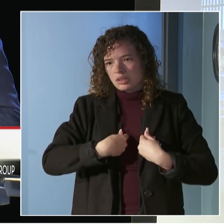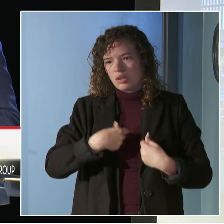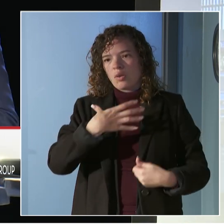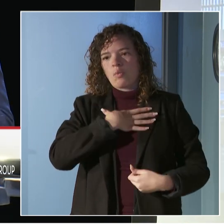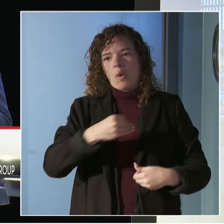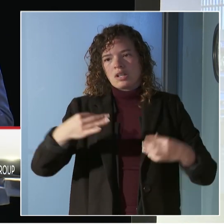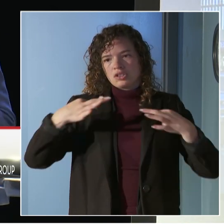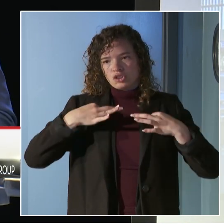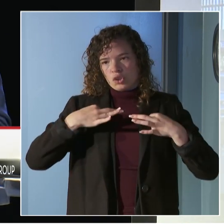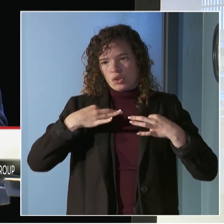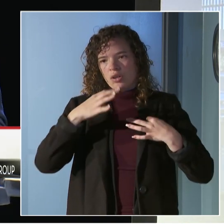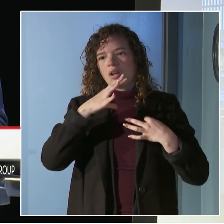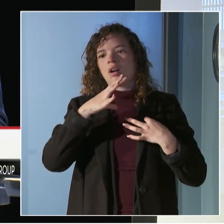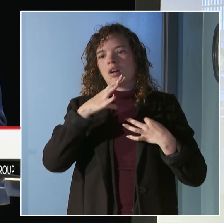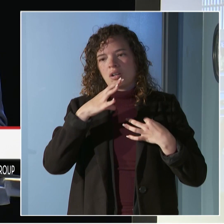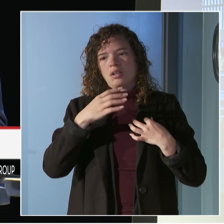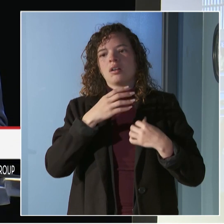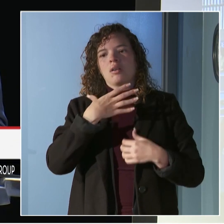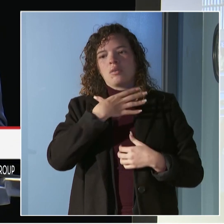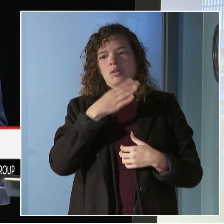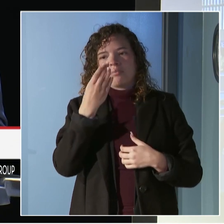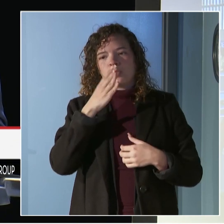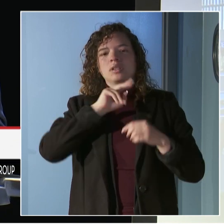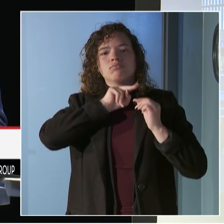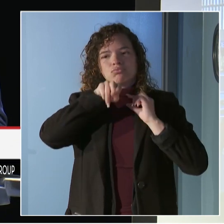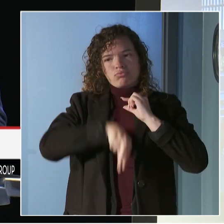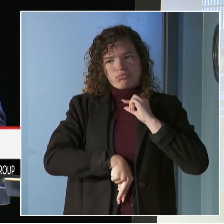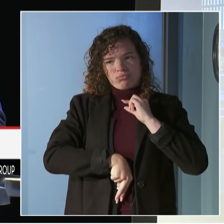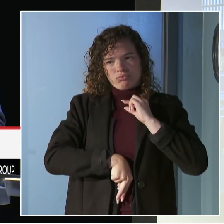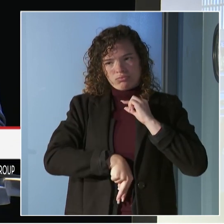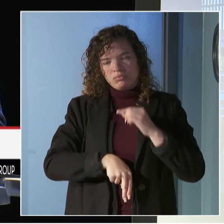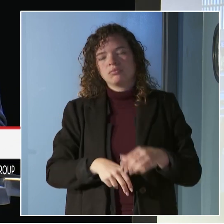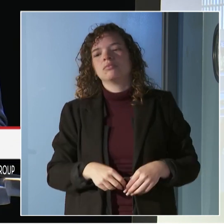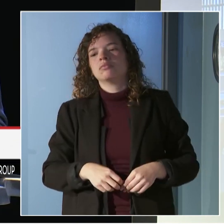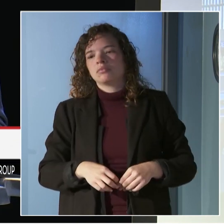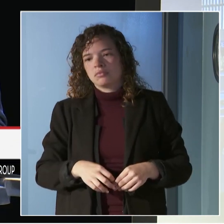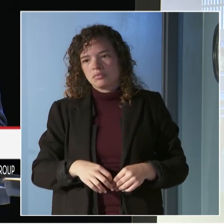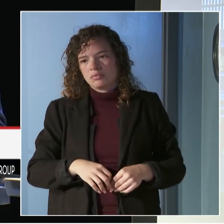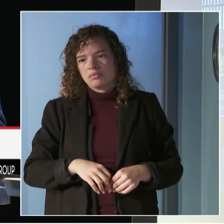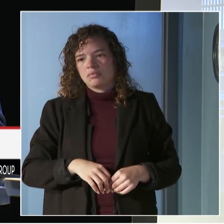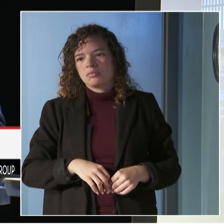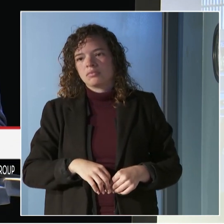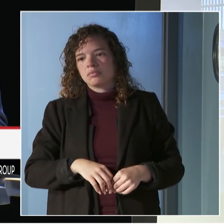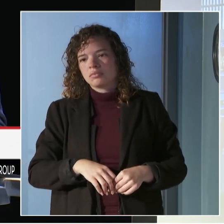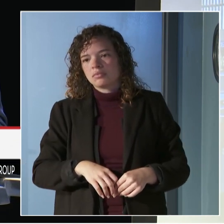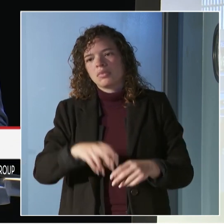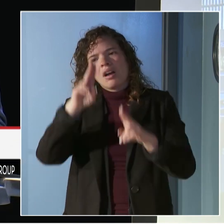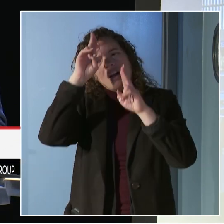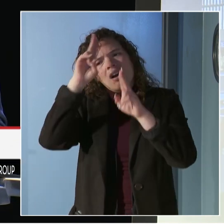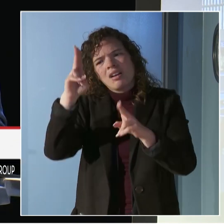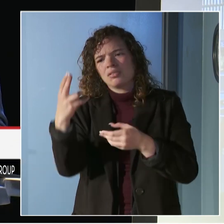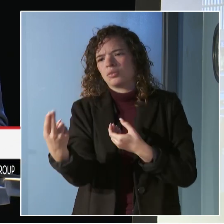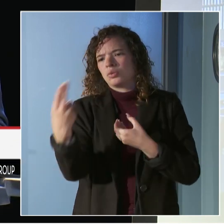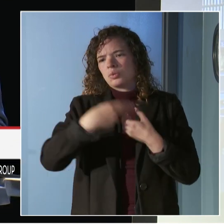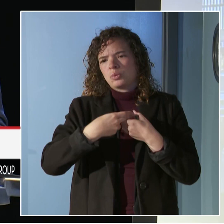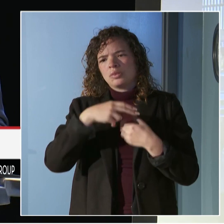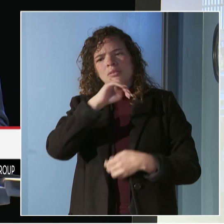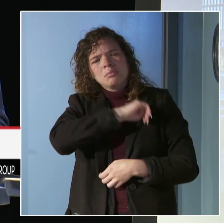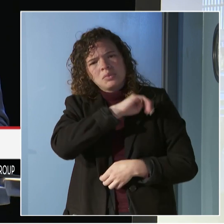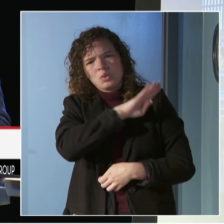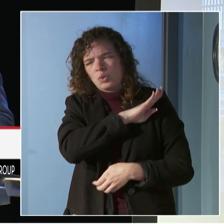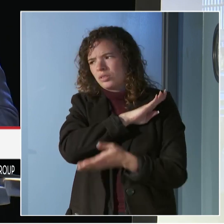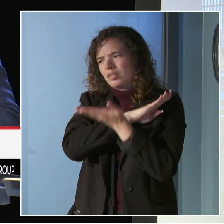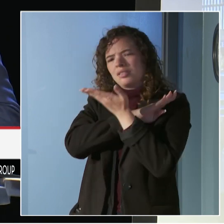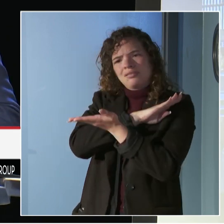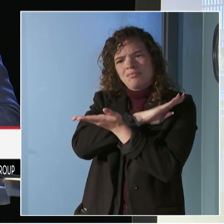sincere thanks to you, Mayor Bowser. It's an honor to join in celebrating today's important step in advancing your relentless commitment to a fair